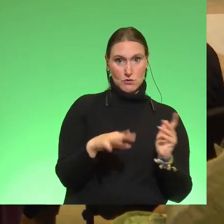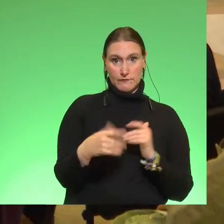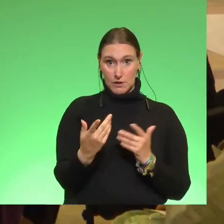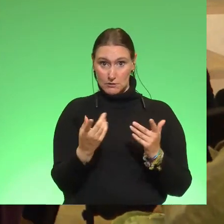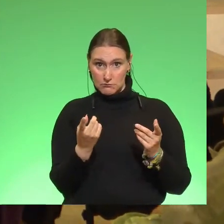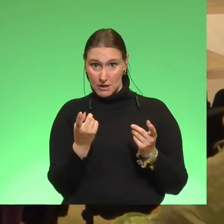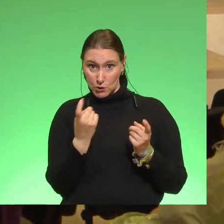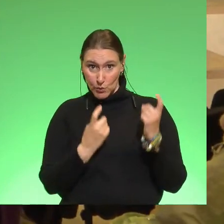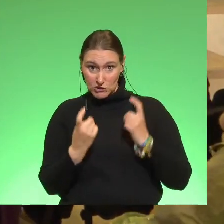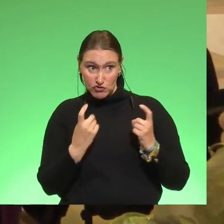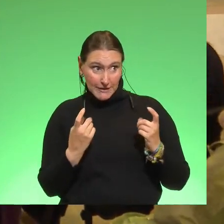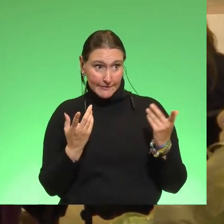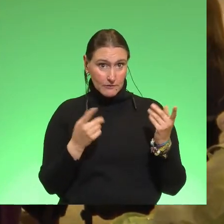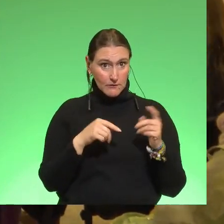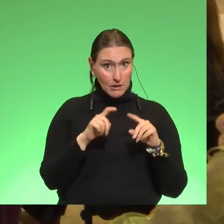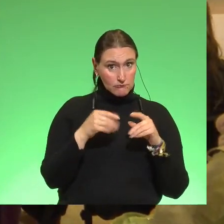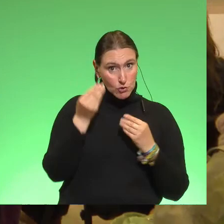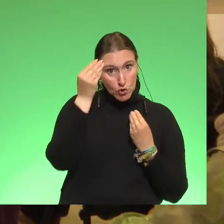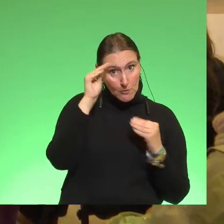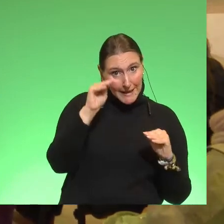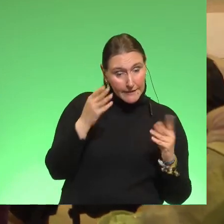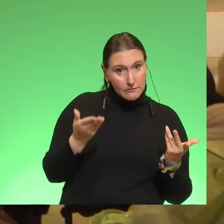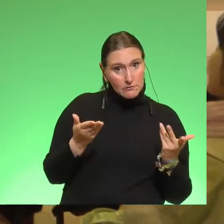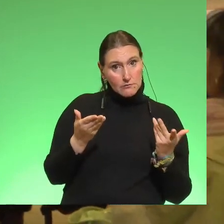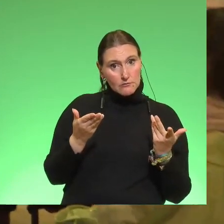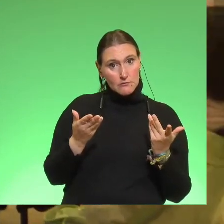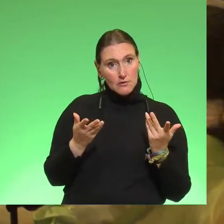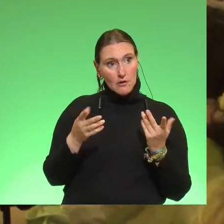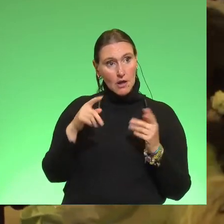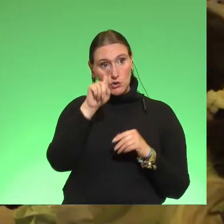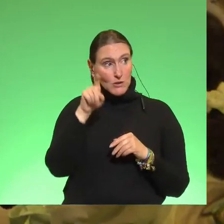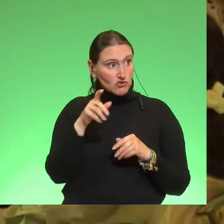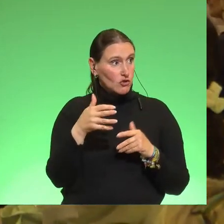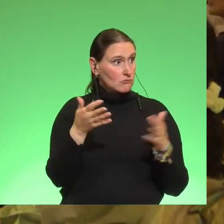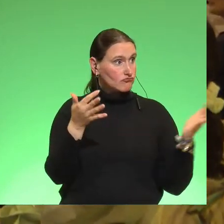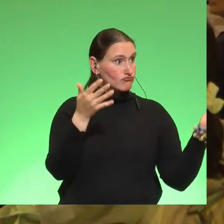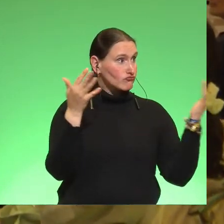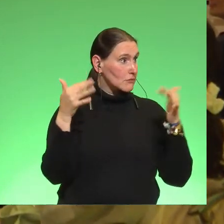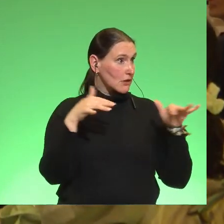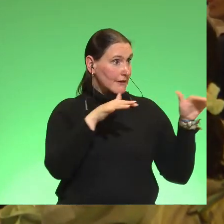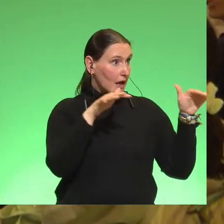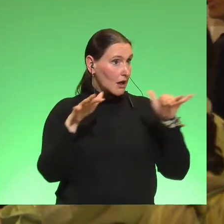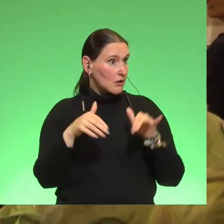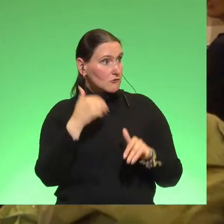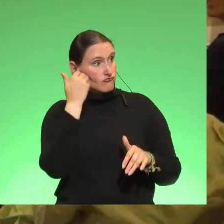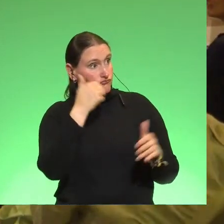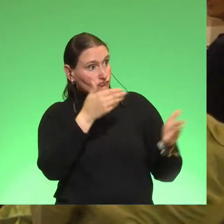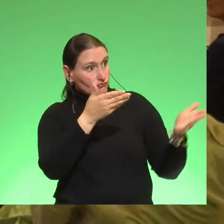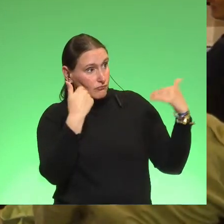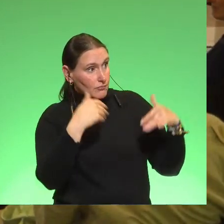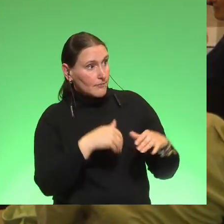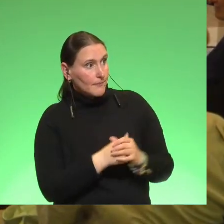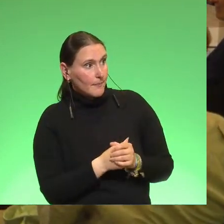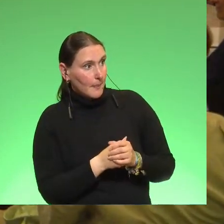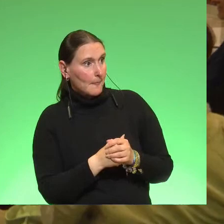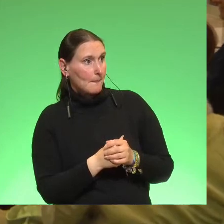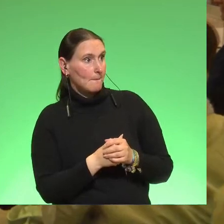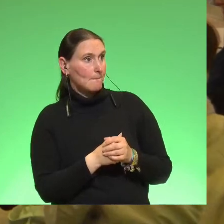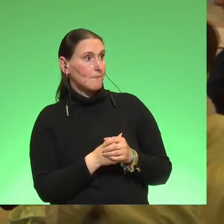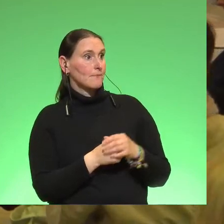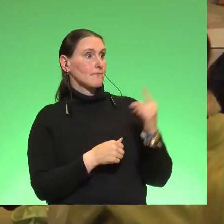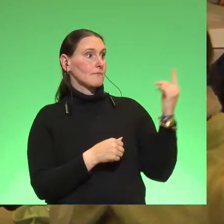any comments, questions, or anything that want to say something? Please, one